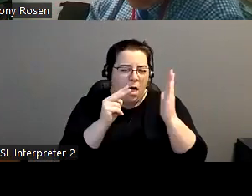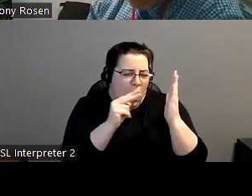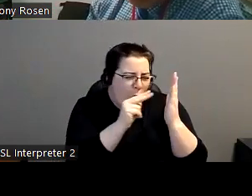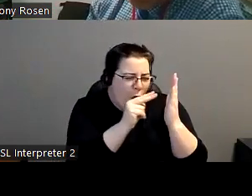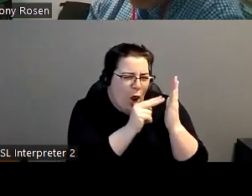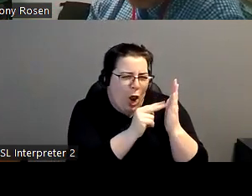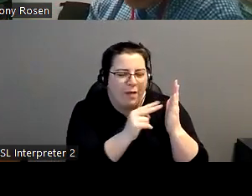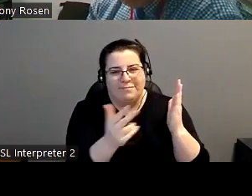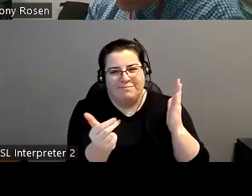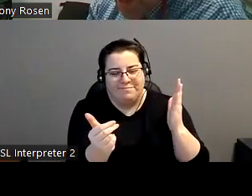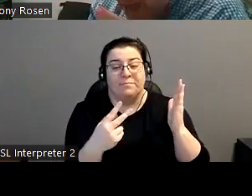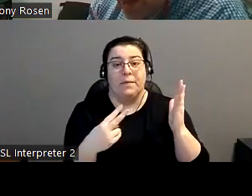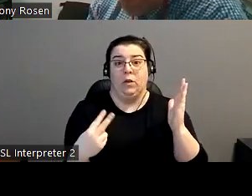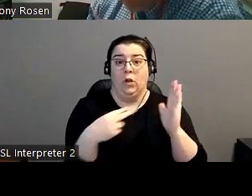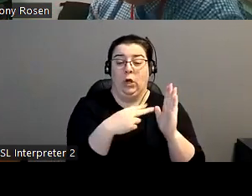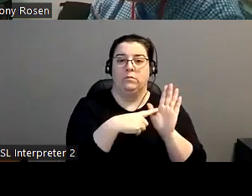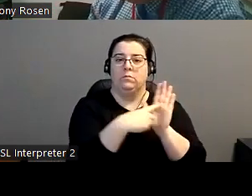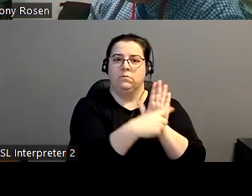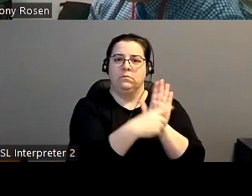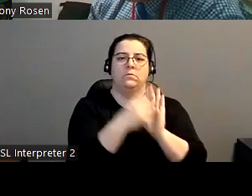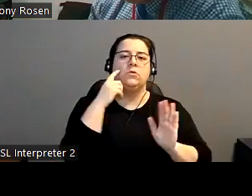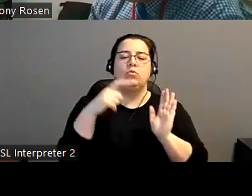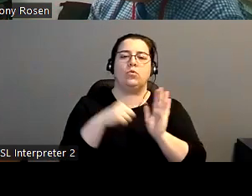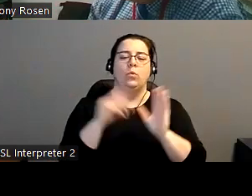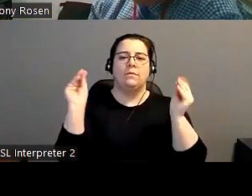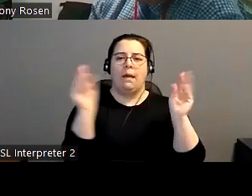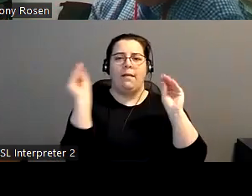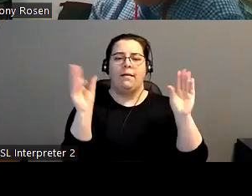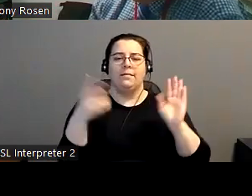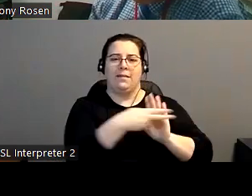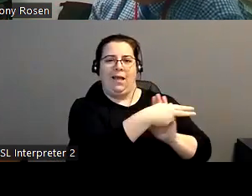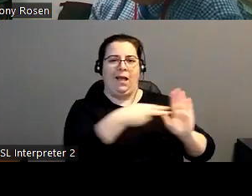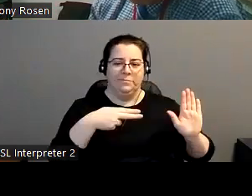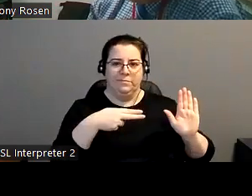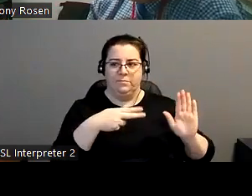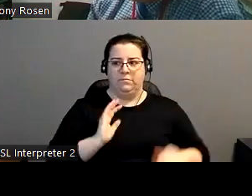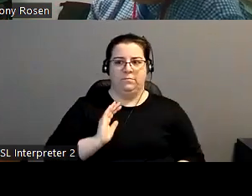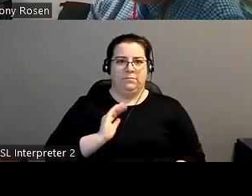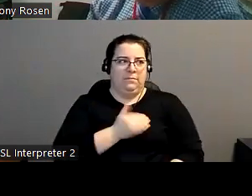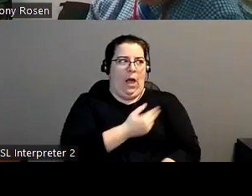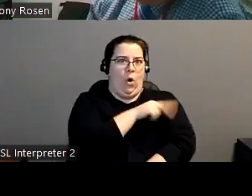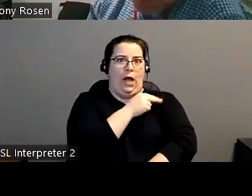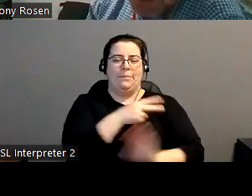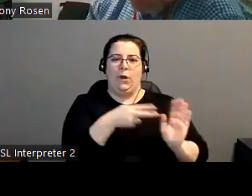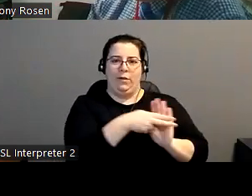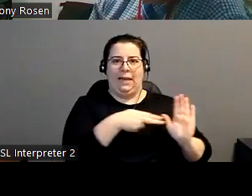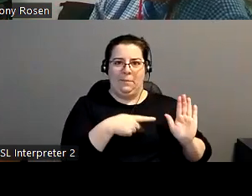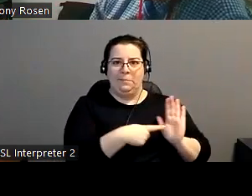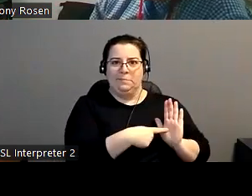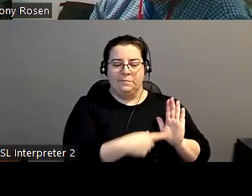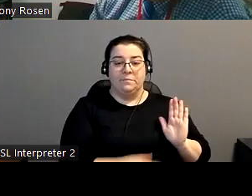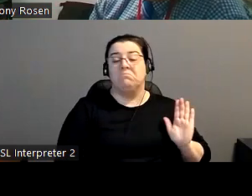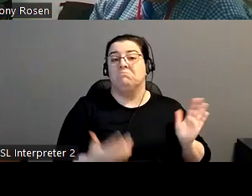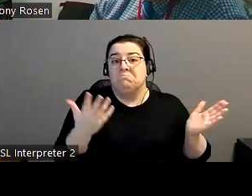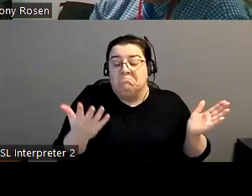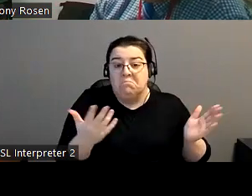will see that on the side of that ambulance, it says the name of our hospital. It turns out in most cities